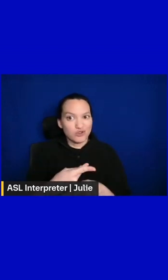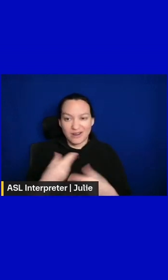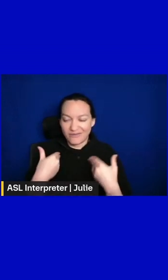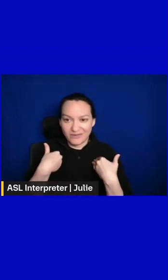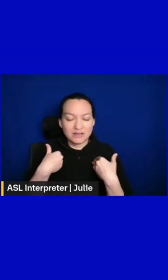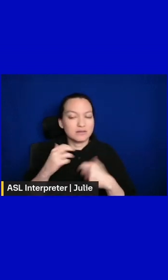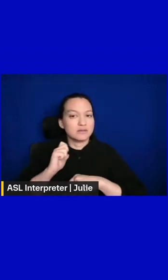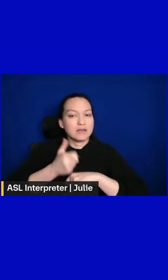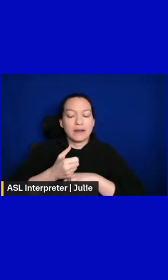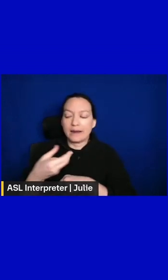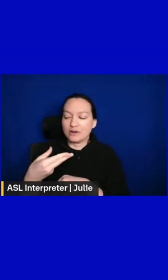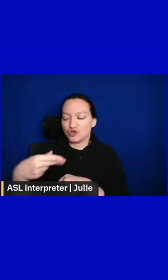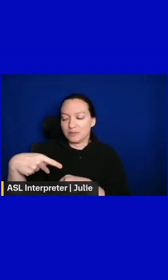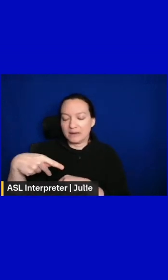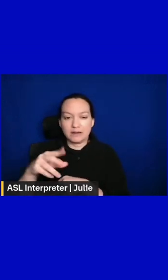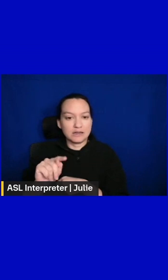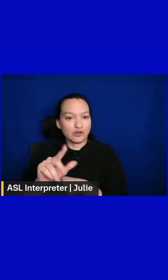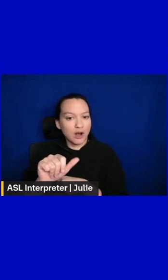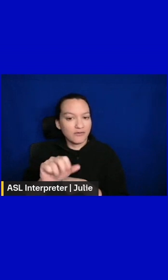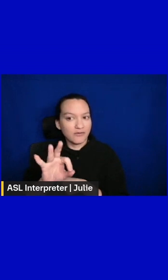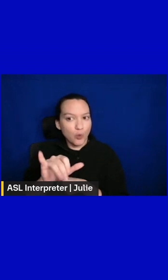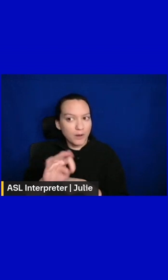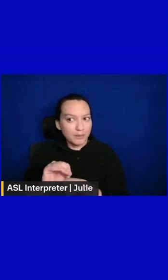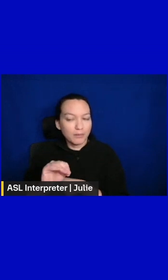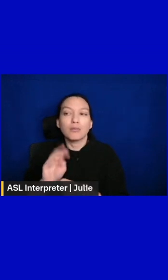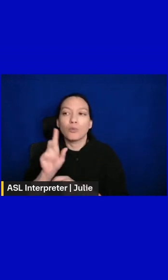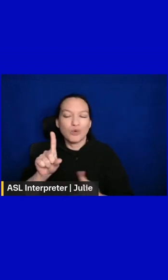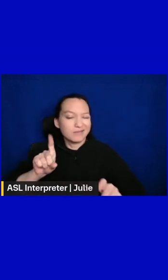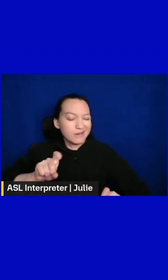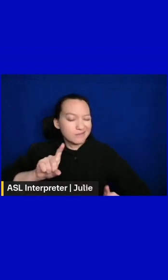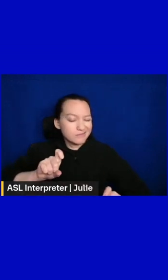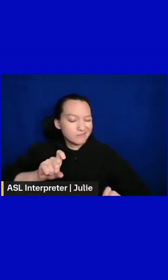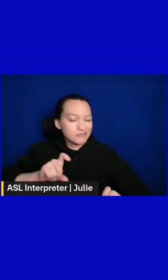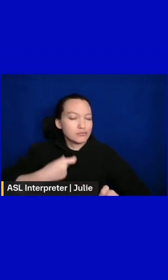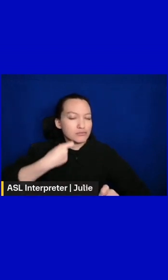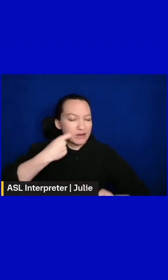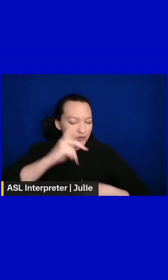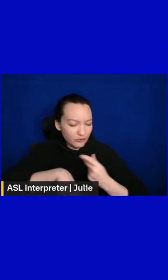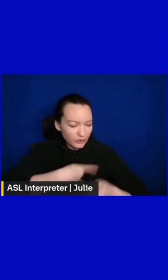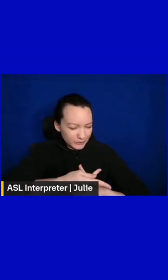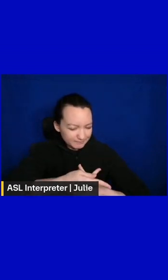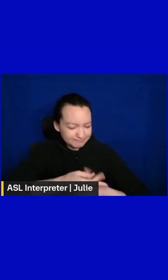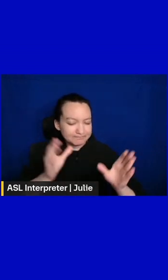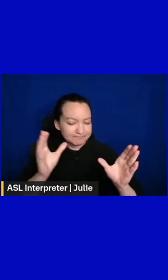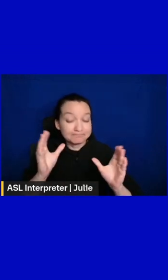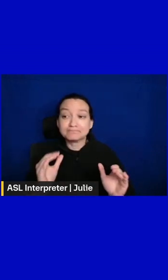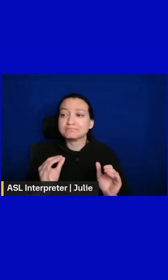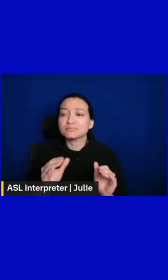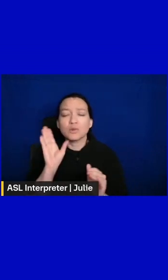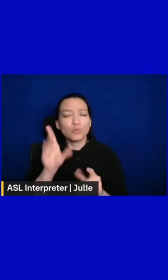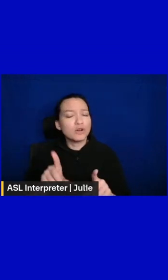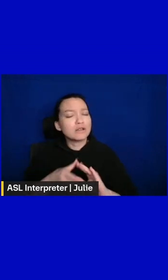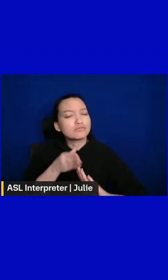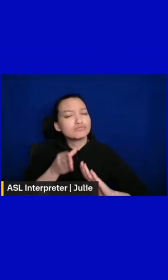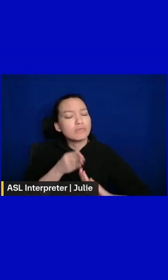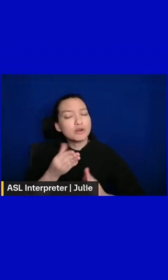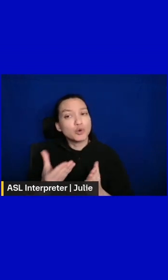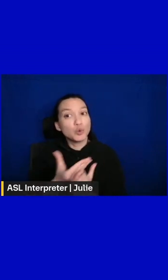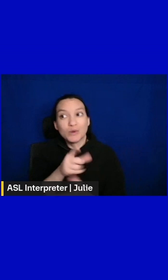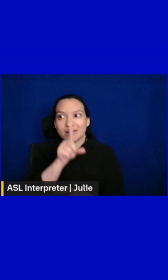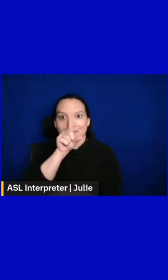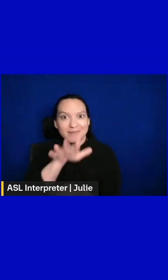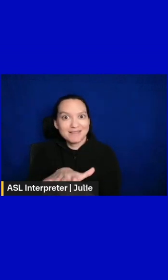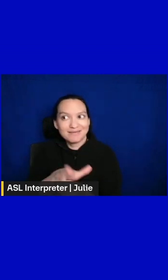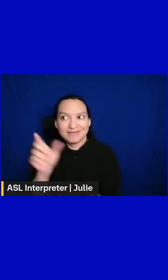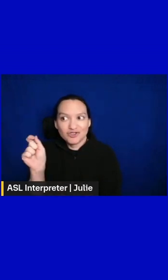in HCP Terraform registry, it will test that latest version. It'll also test runs when new commits. So when you